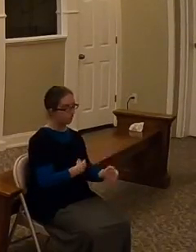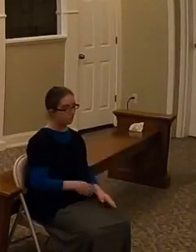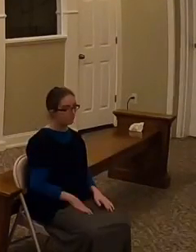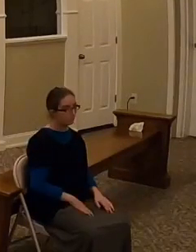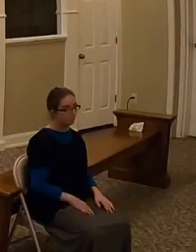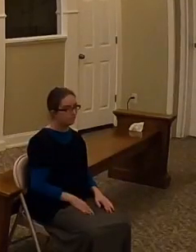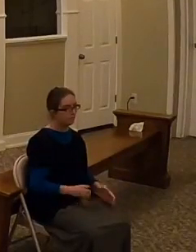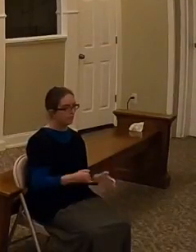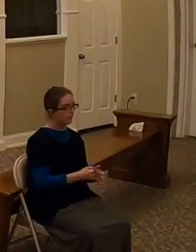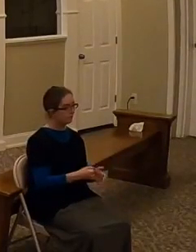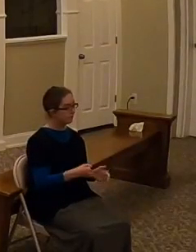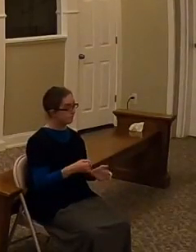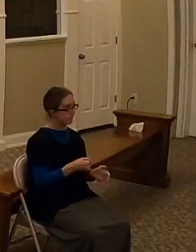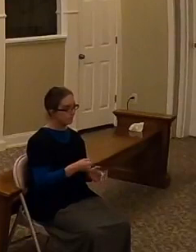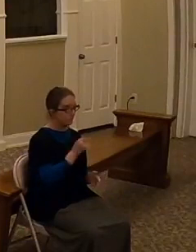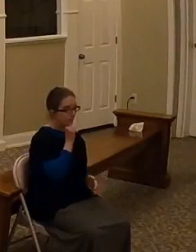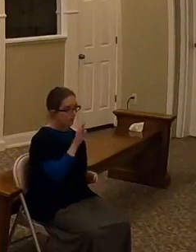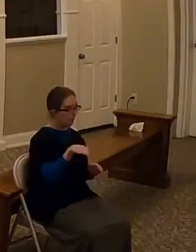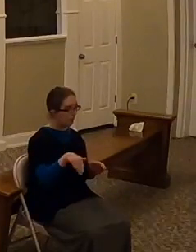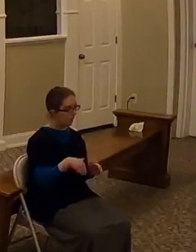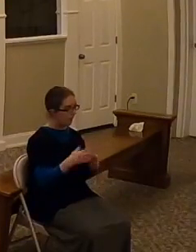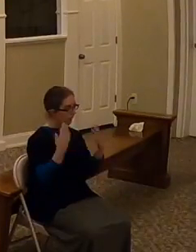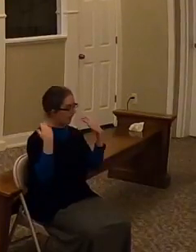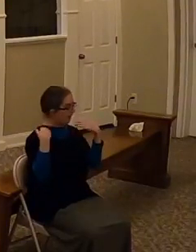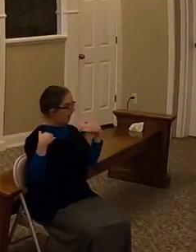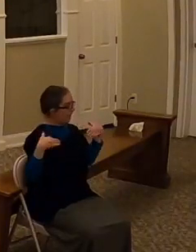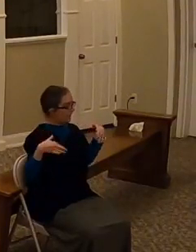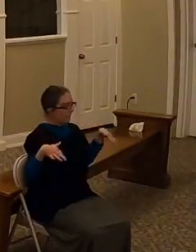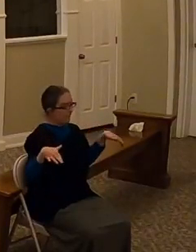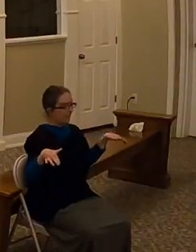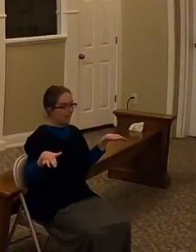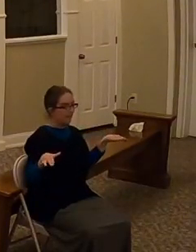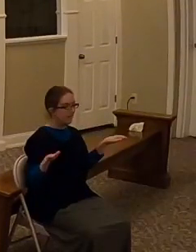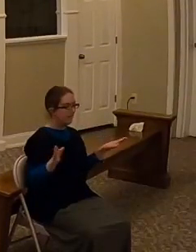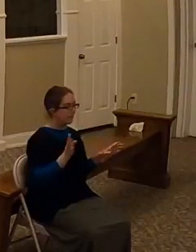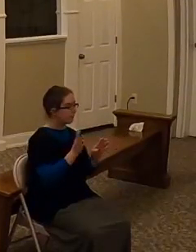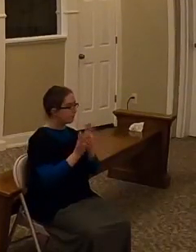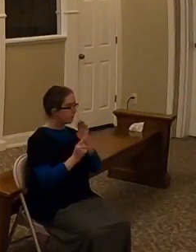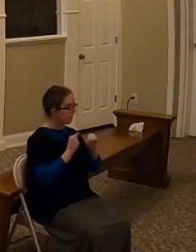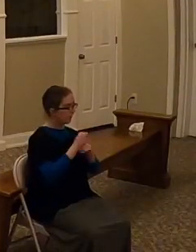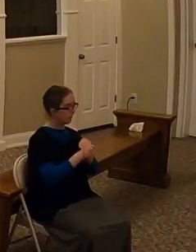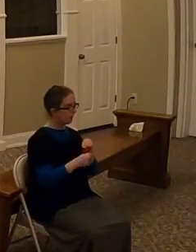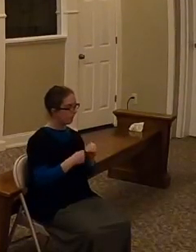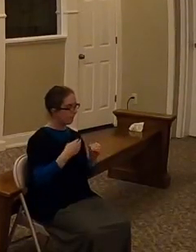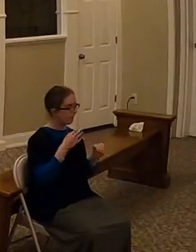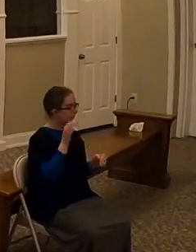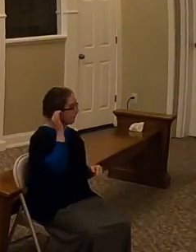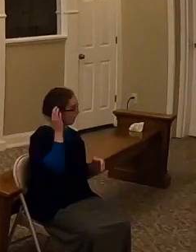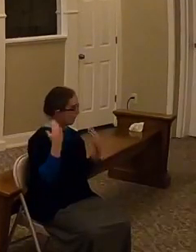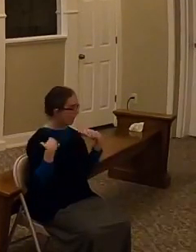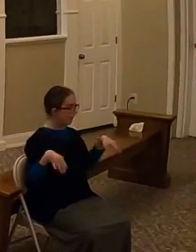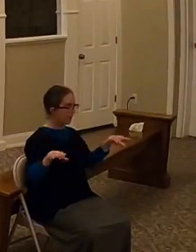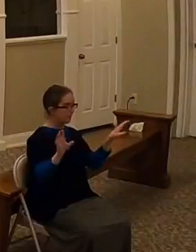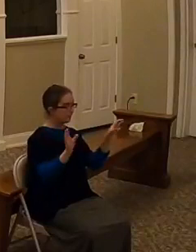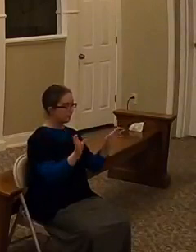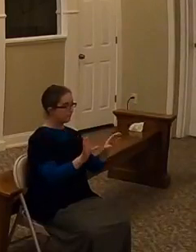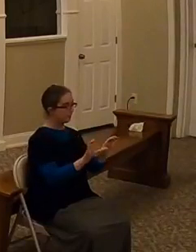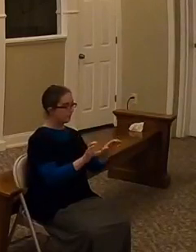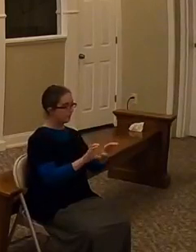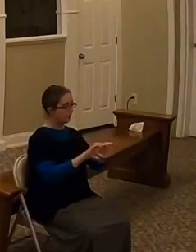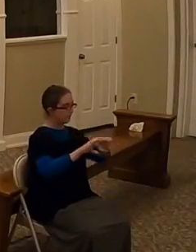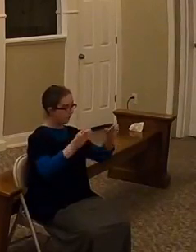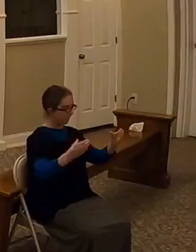mean, it's all angels, and man, I'm talking about, you can hear angelic choirs, you can hear all kinds of